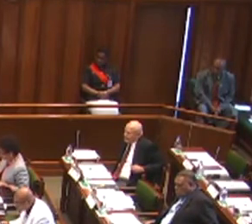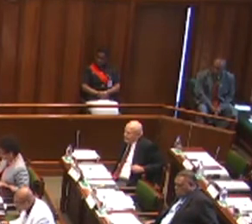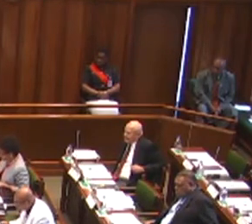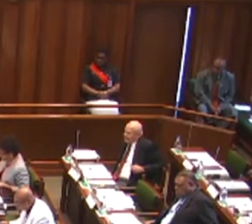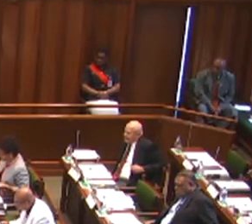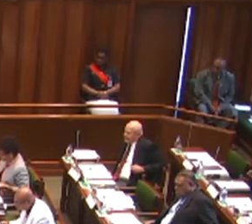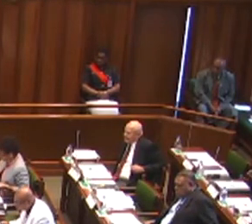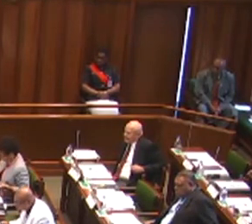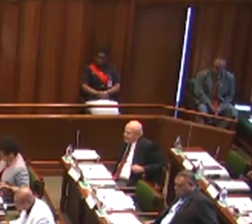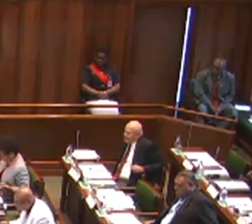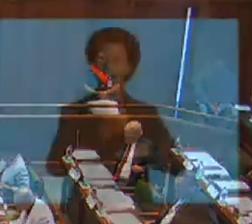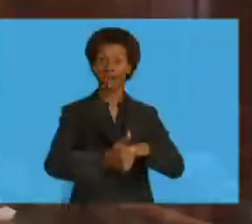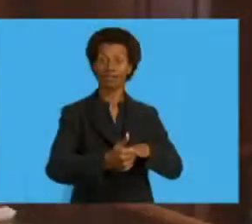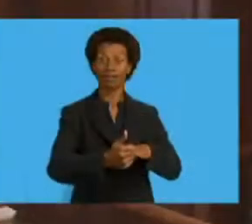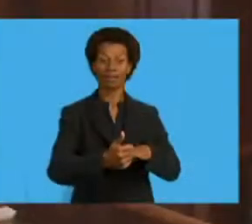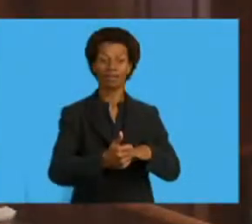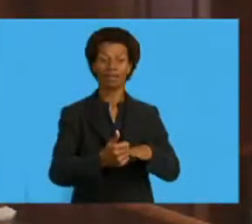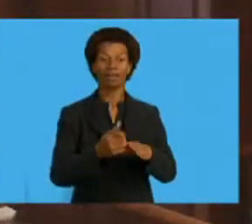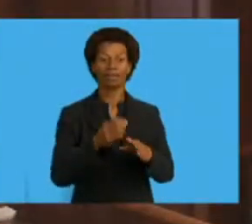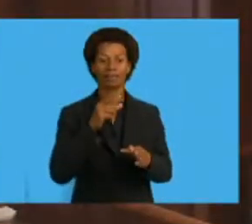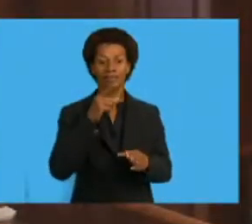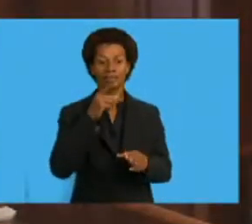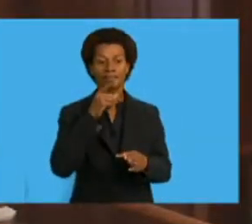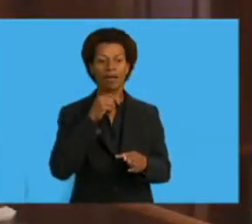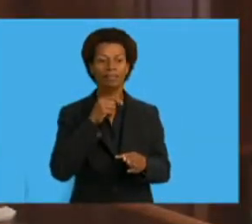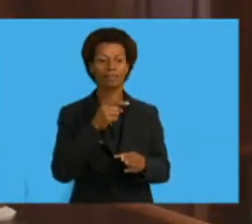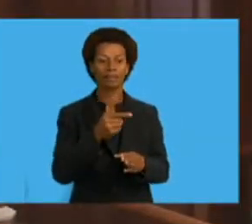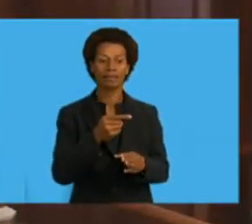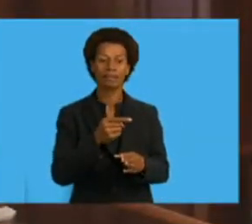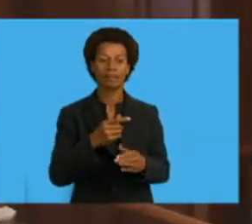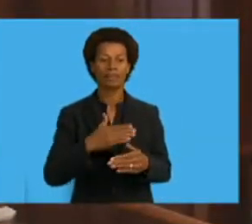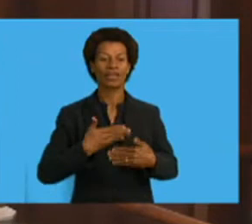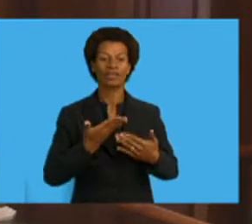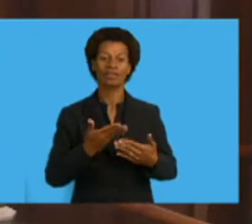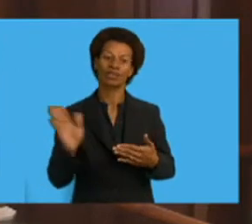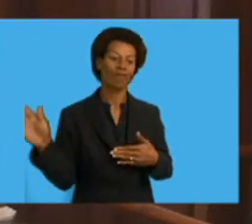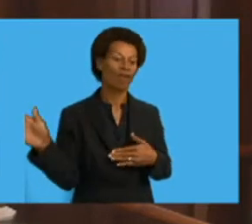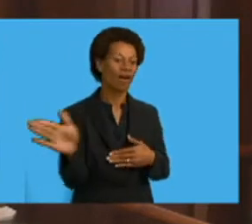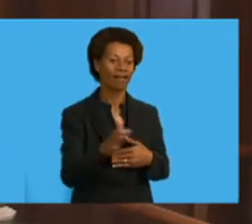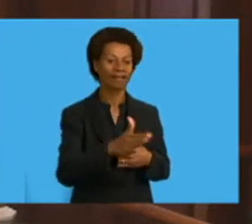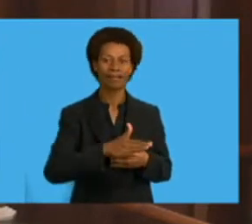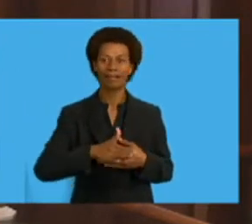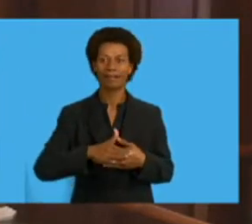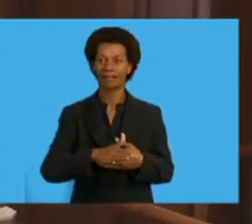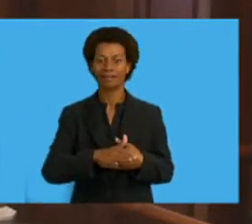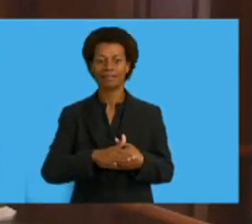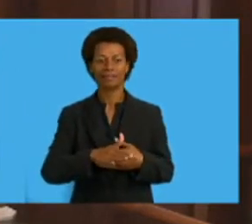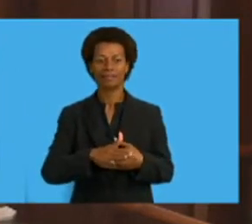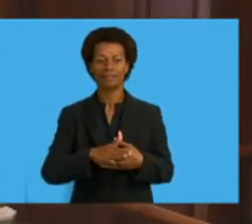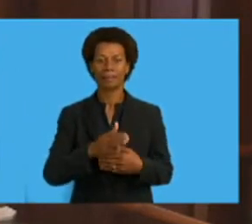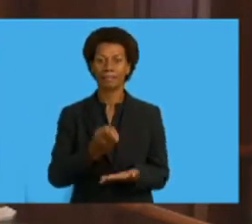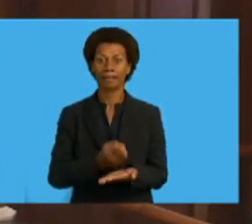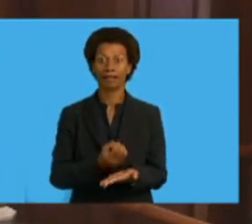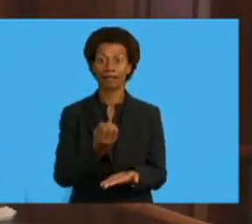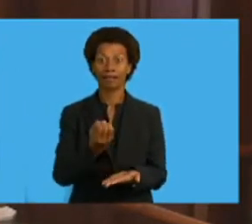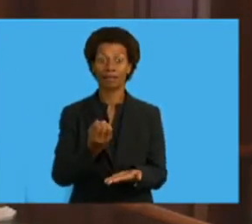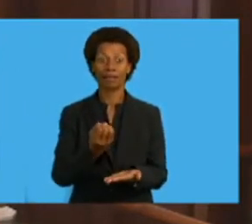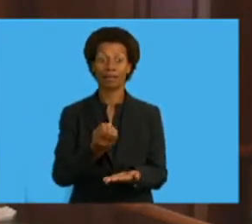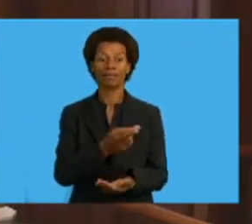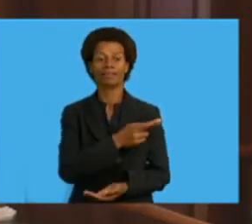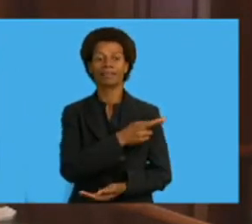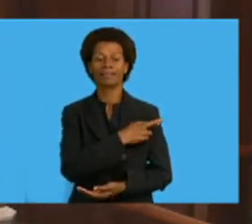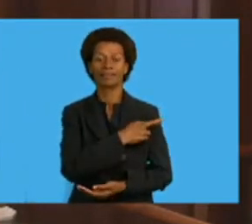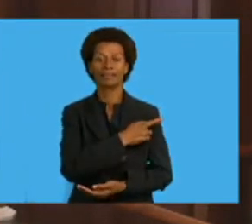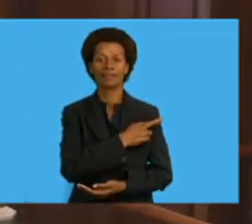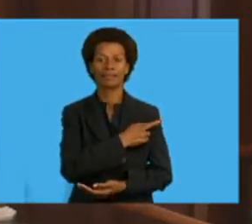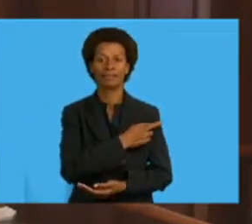promise to the Fijian people to govern in the interest of everyone, to manage the economy responsibly.